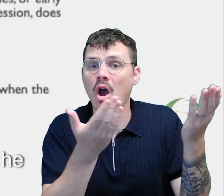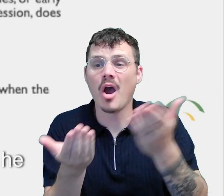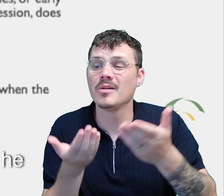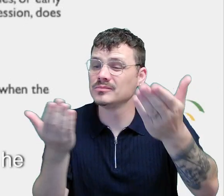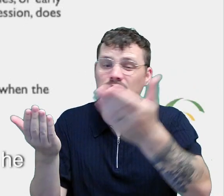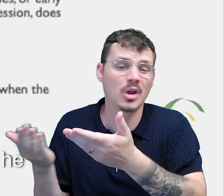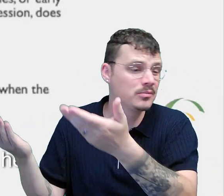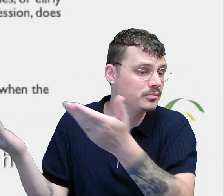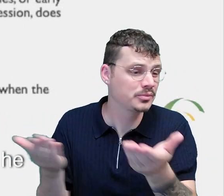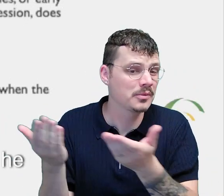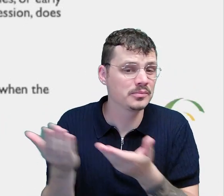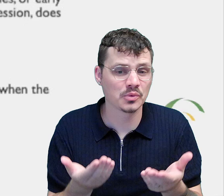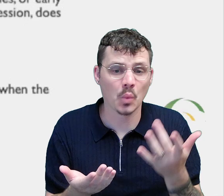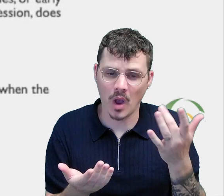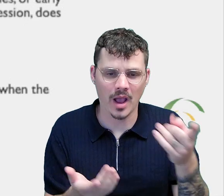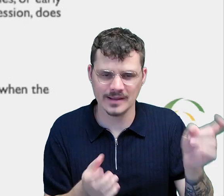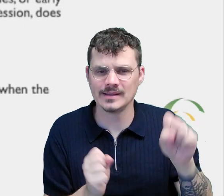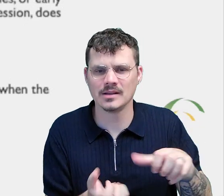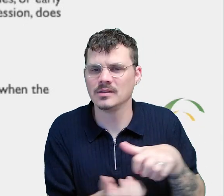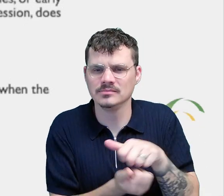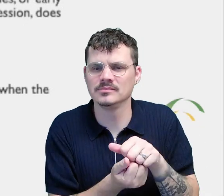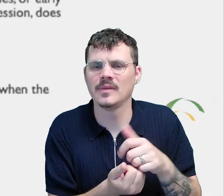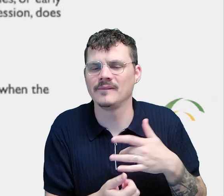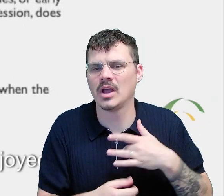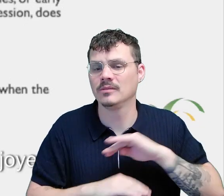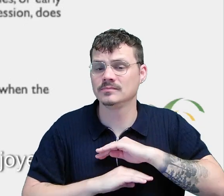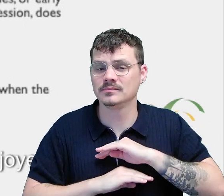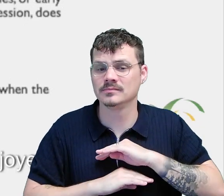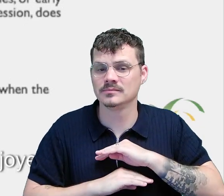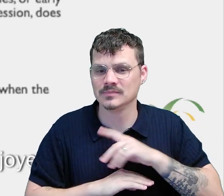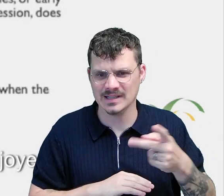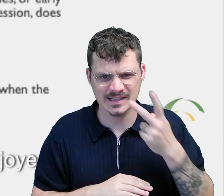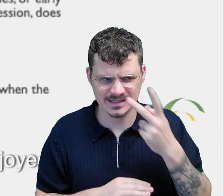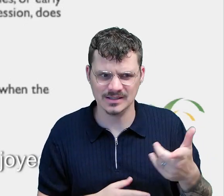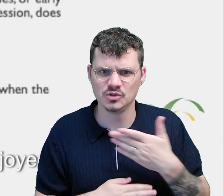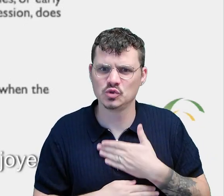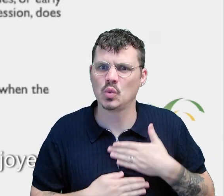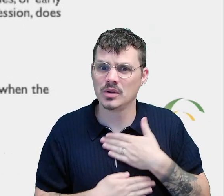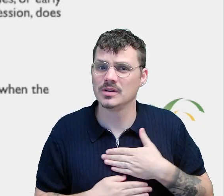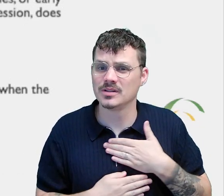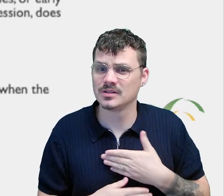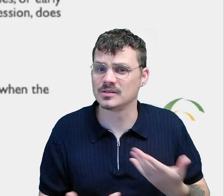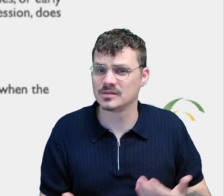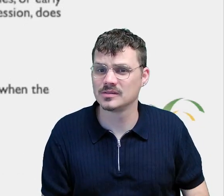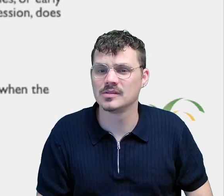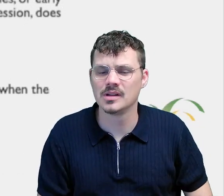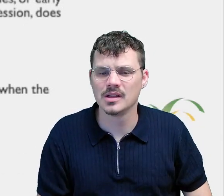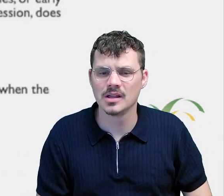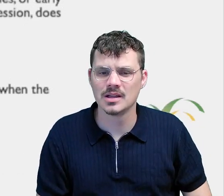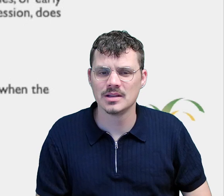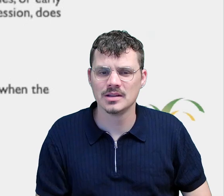all around just so he could bust it to pieces because they could see how much he enjoyed it.